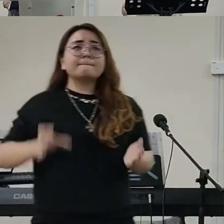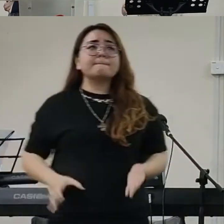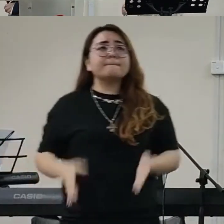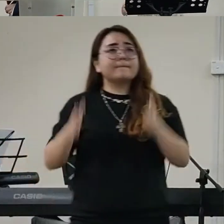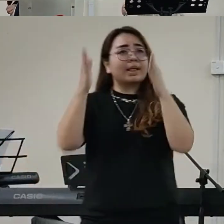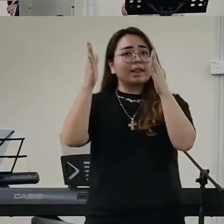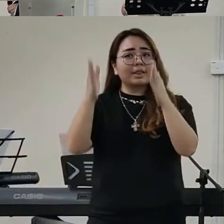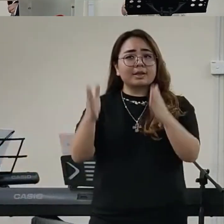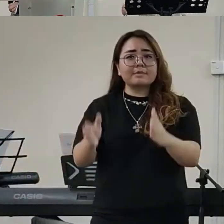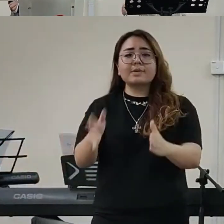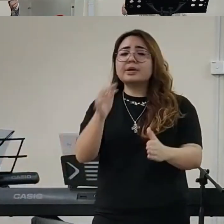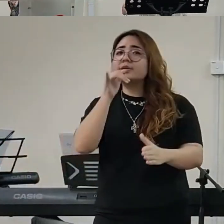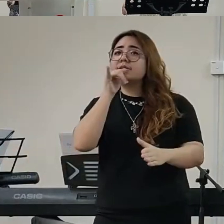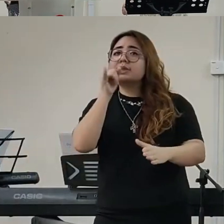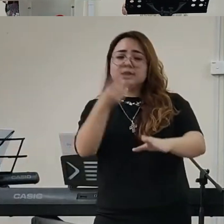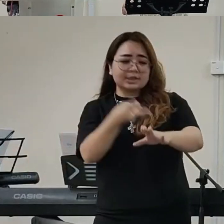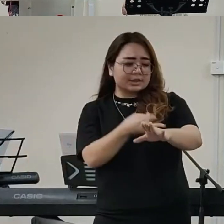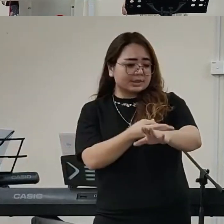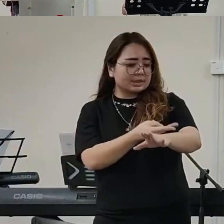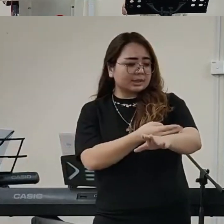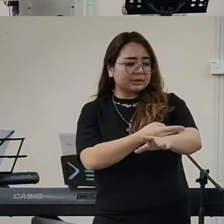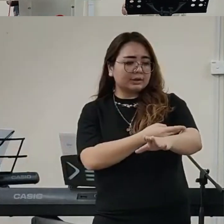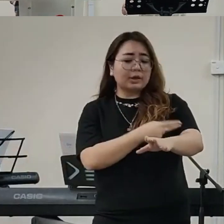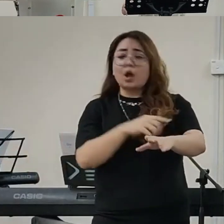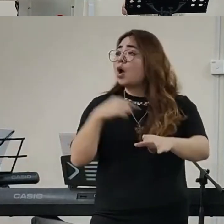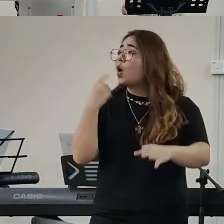That's what the Bible says. That judgment,